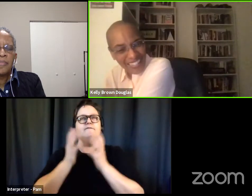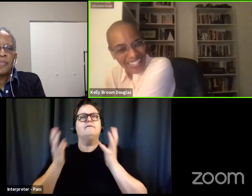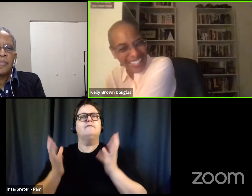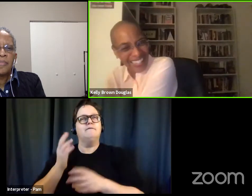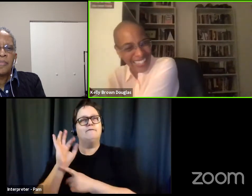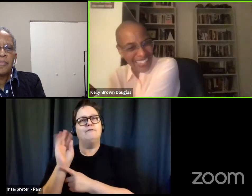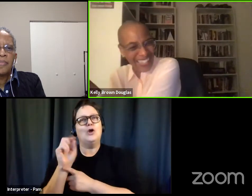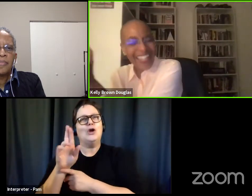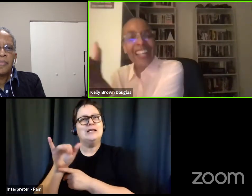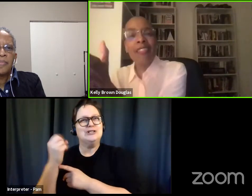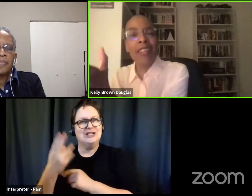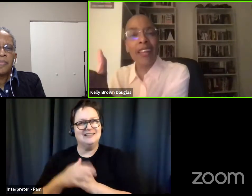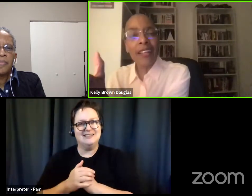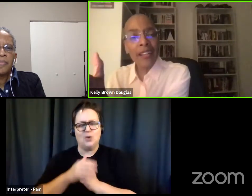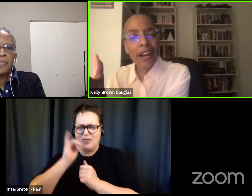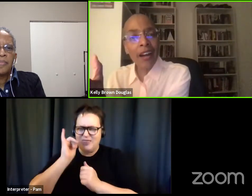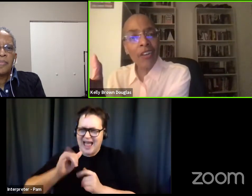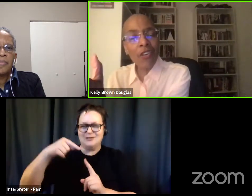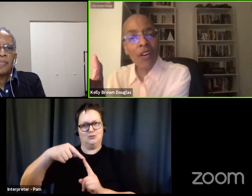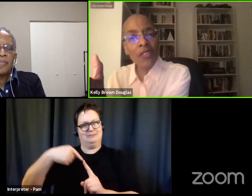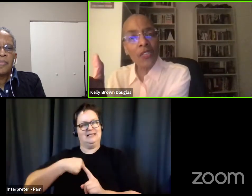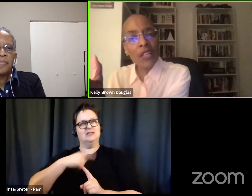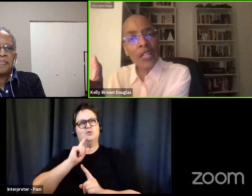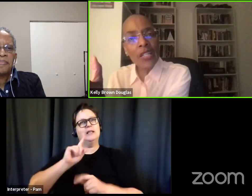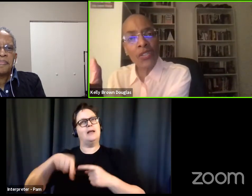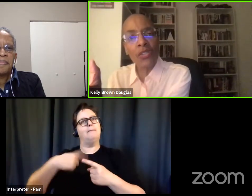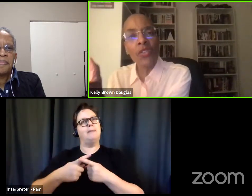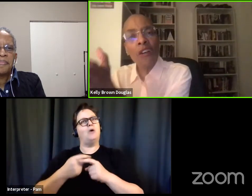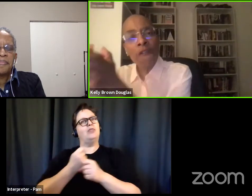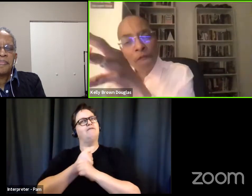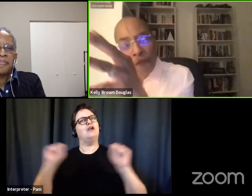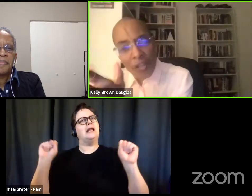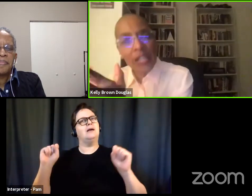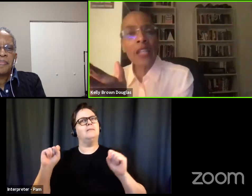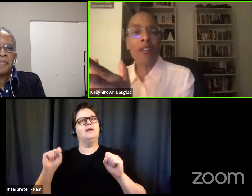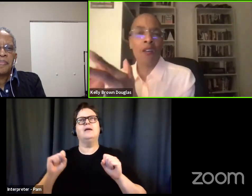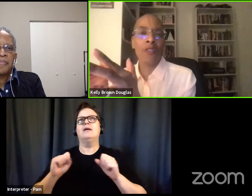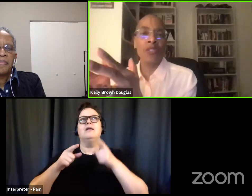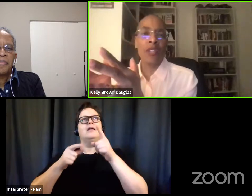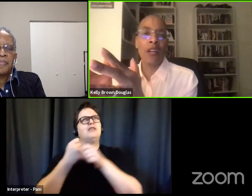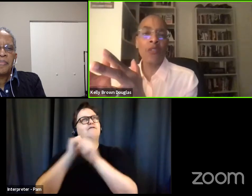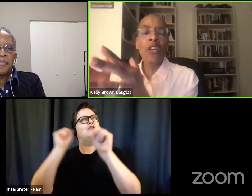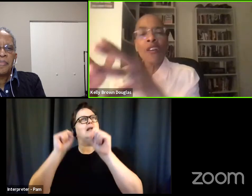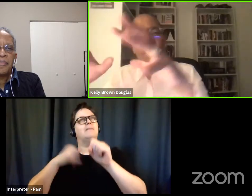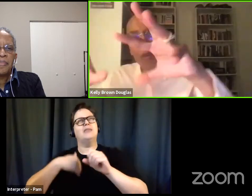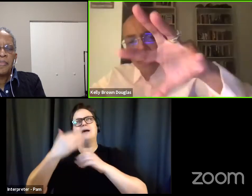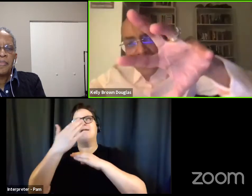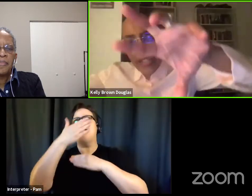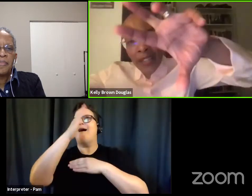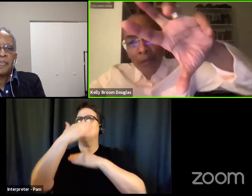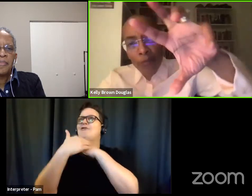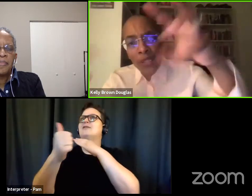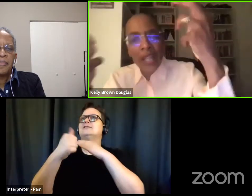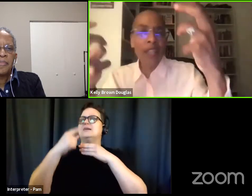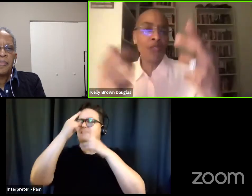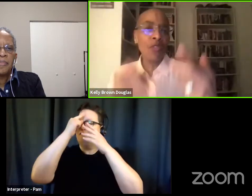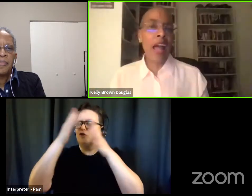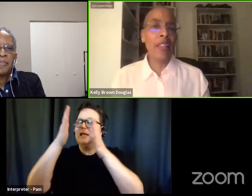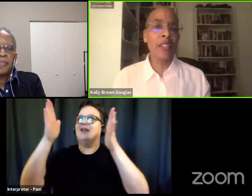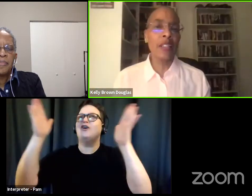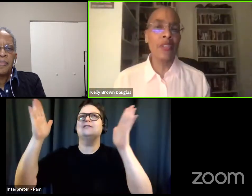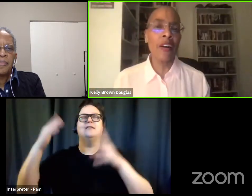freedom that God calls us into, freeing ourselves from the